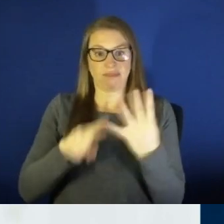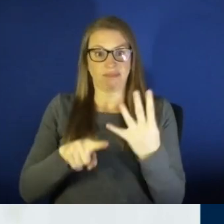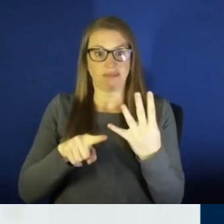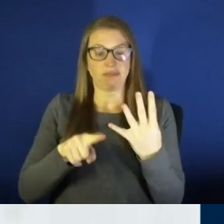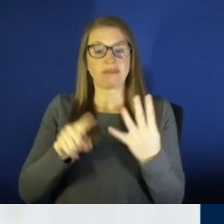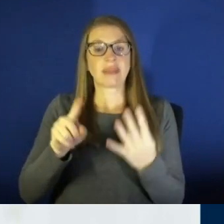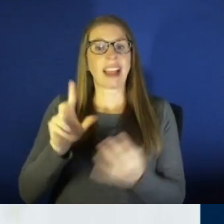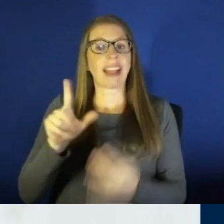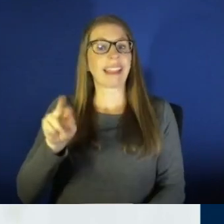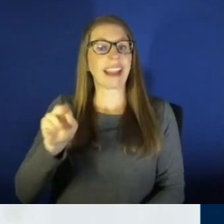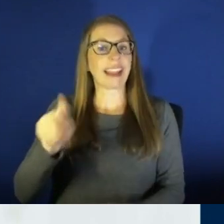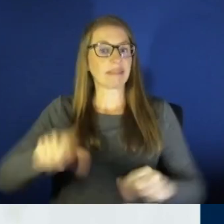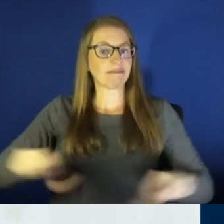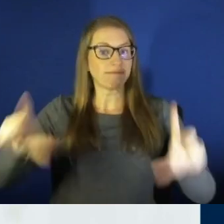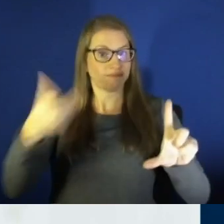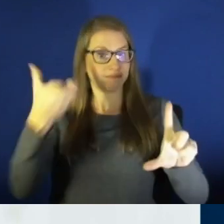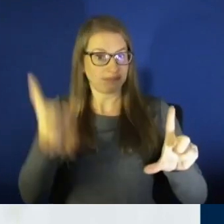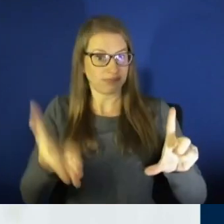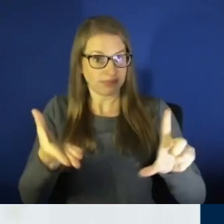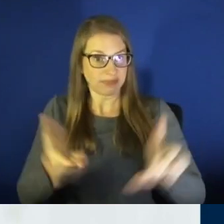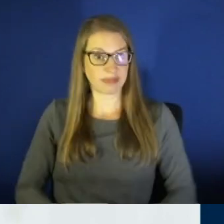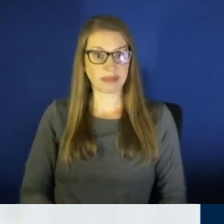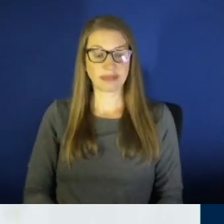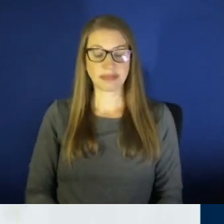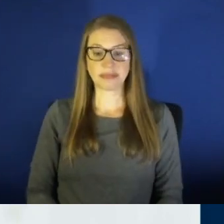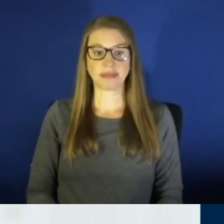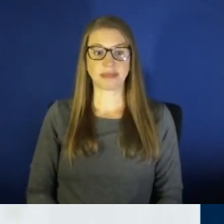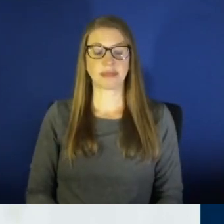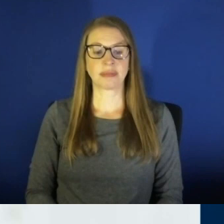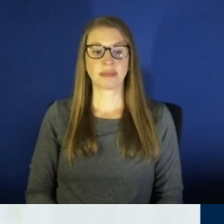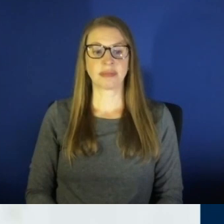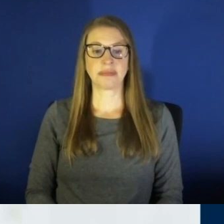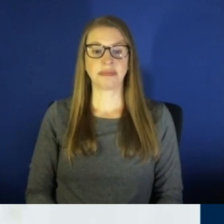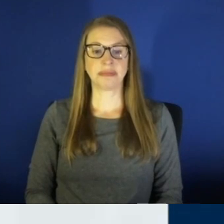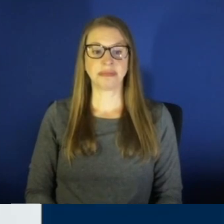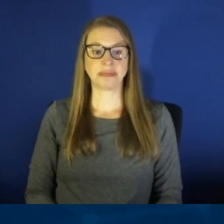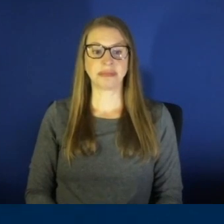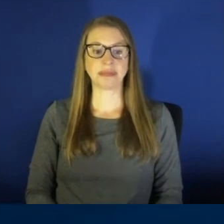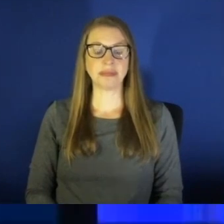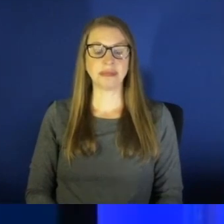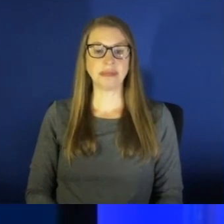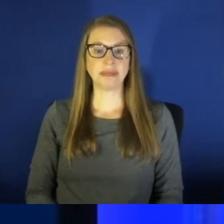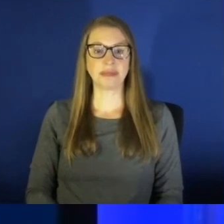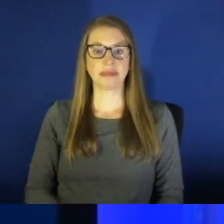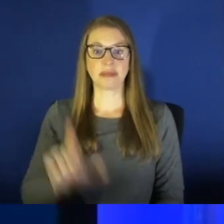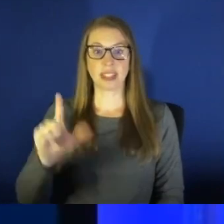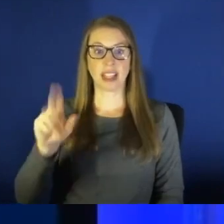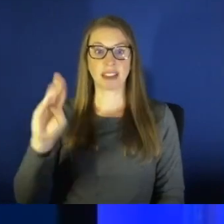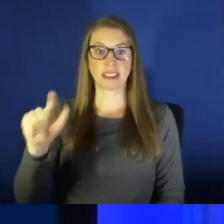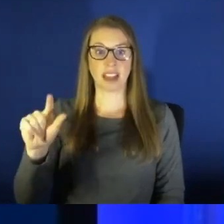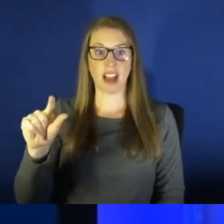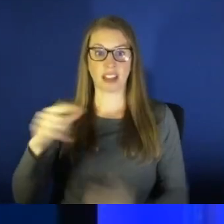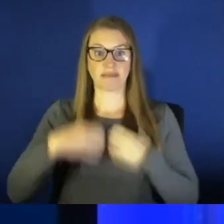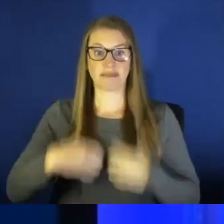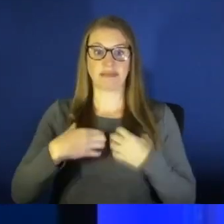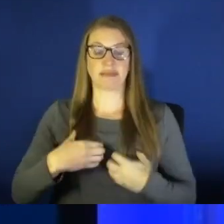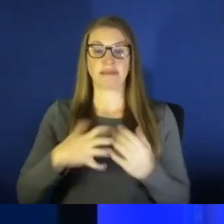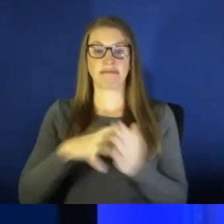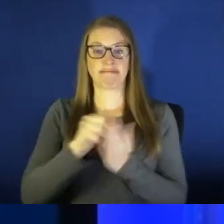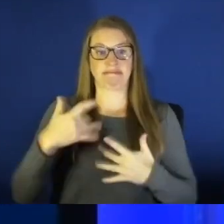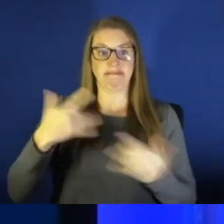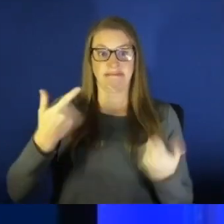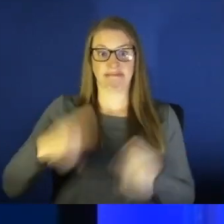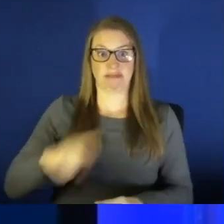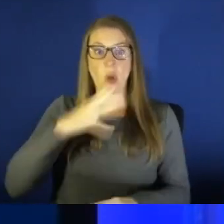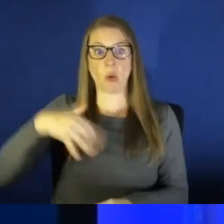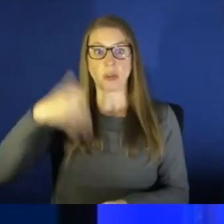and at the Medical News Network. Right there, our email address is on your screen. Lung cancer occurs mainly in older people. Most are